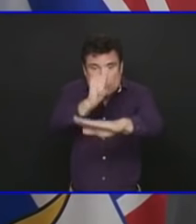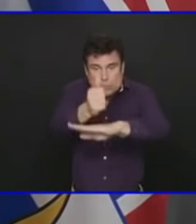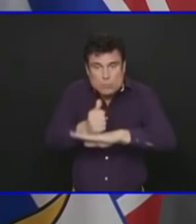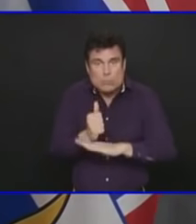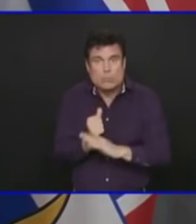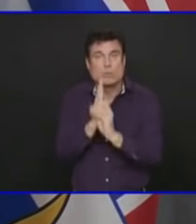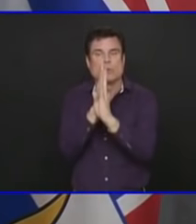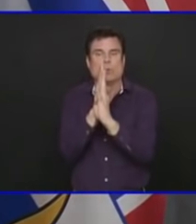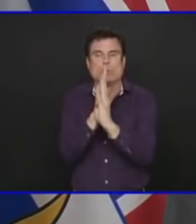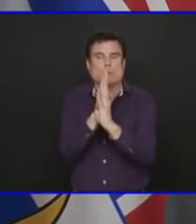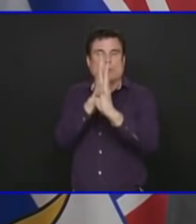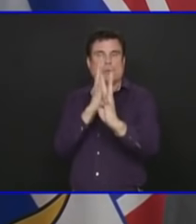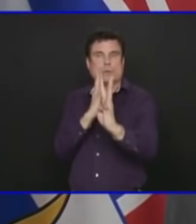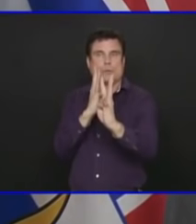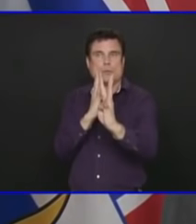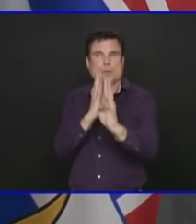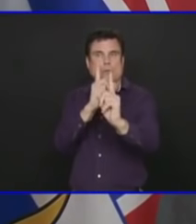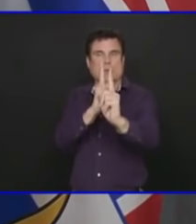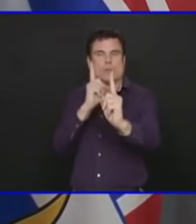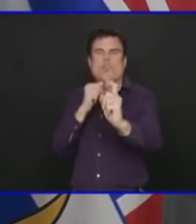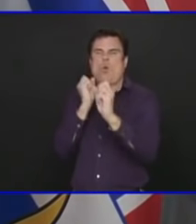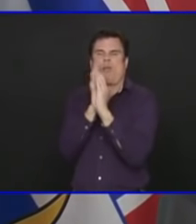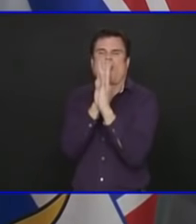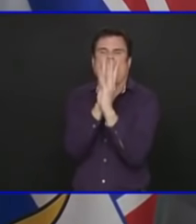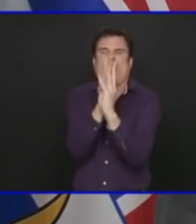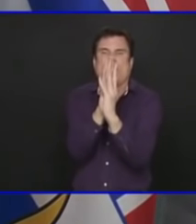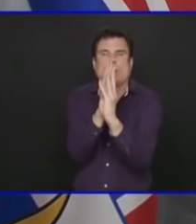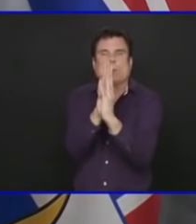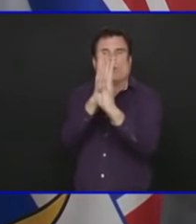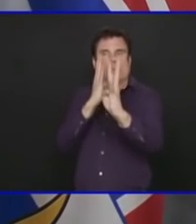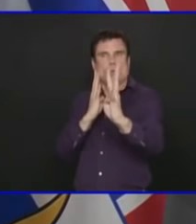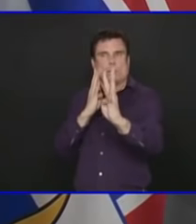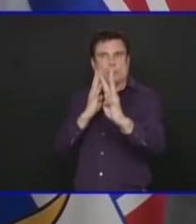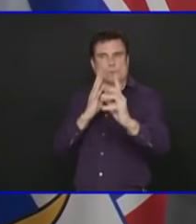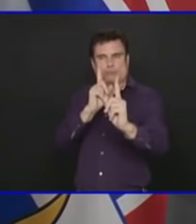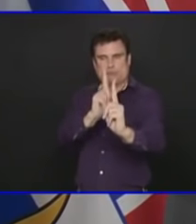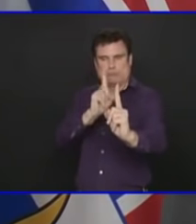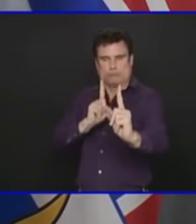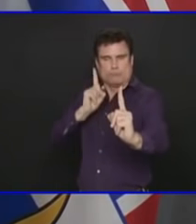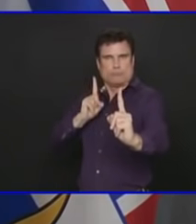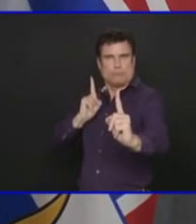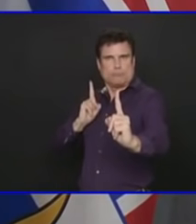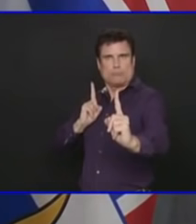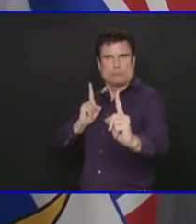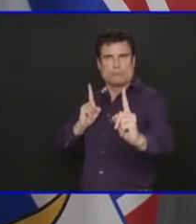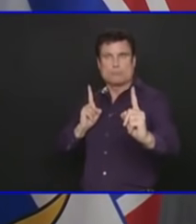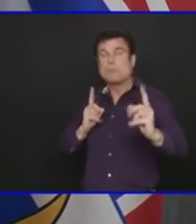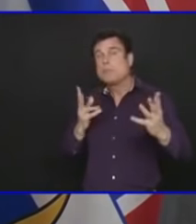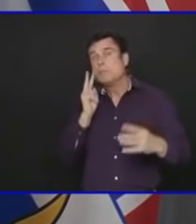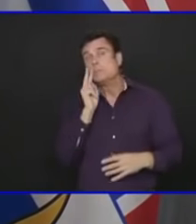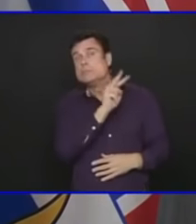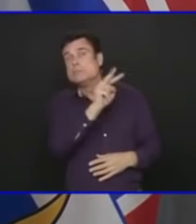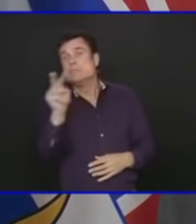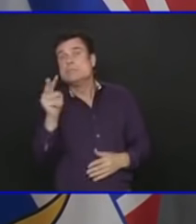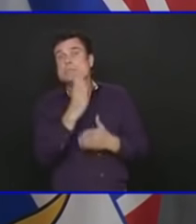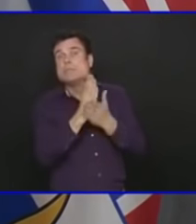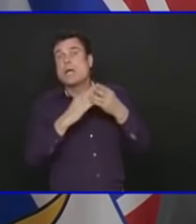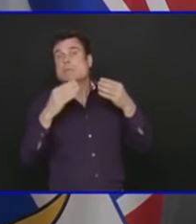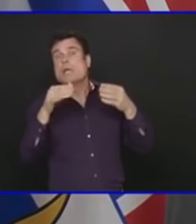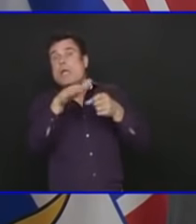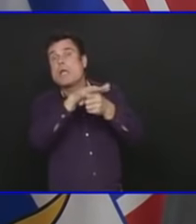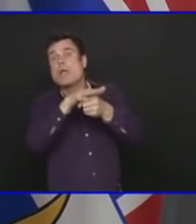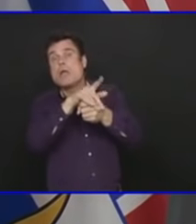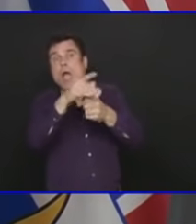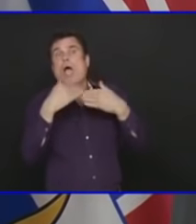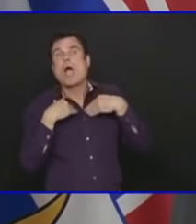equipment, PPE, is part of that too, particularly where social distance can't be maintained. And by now we know, near the top